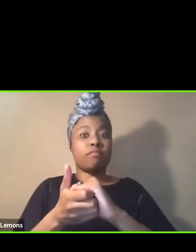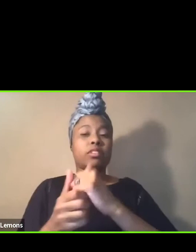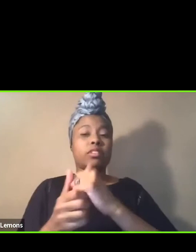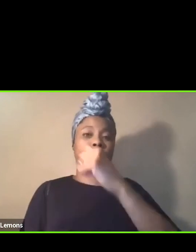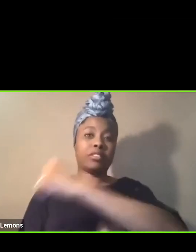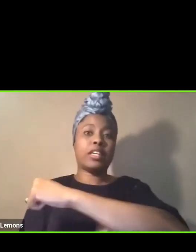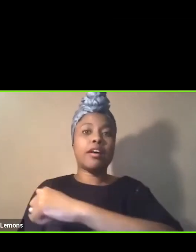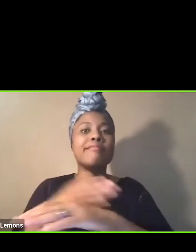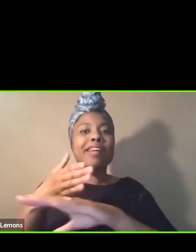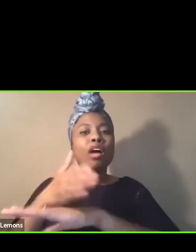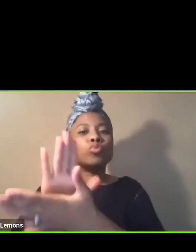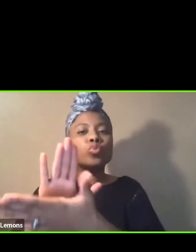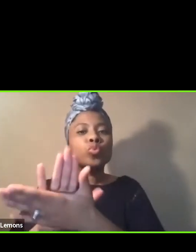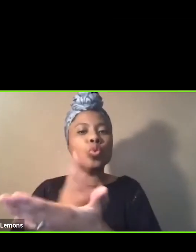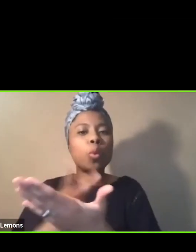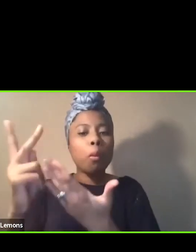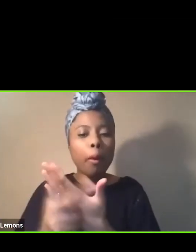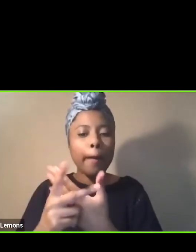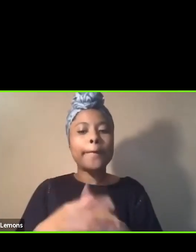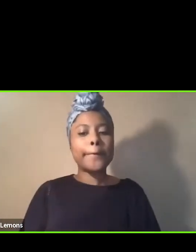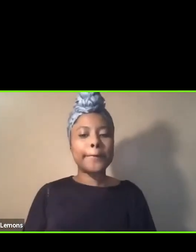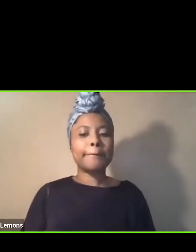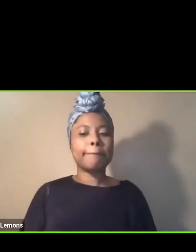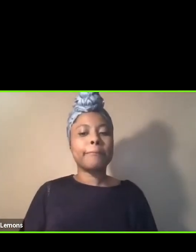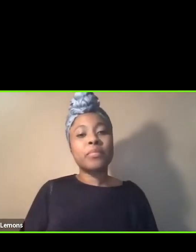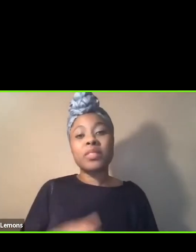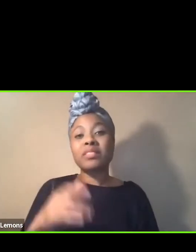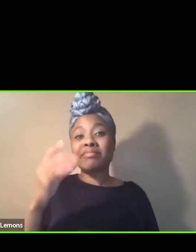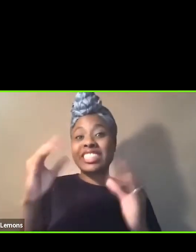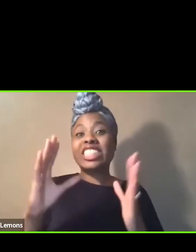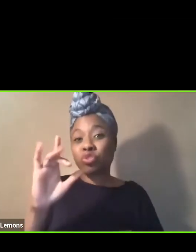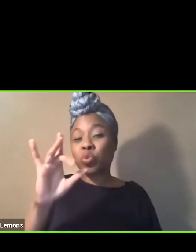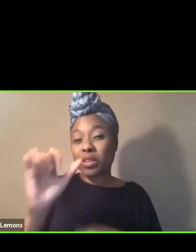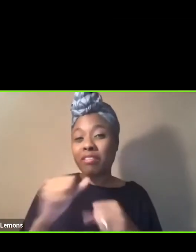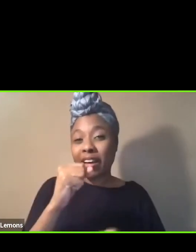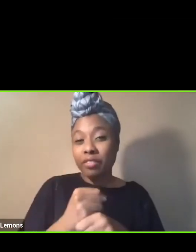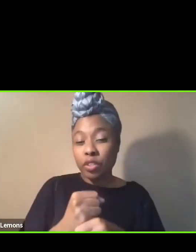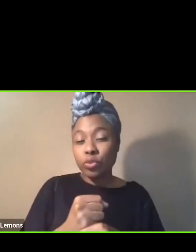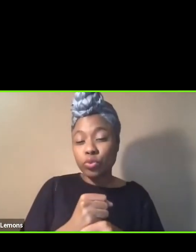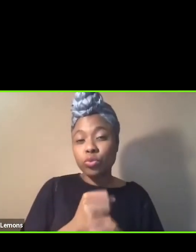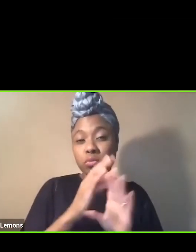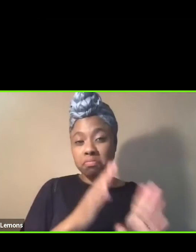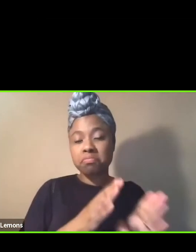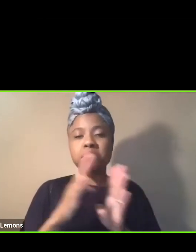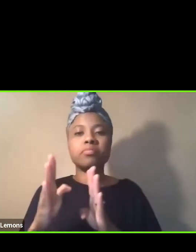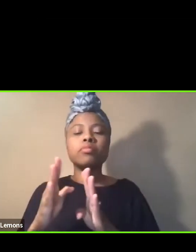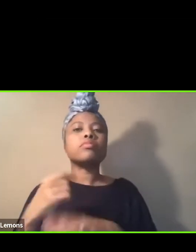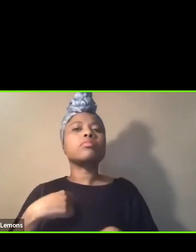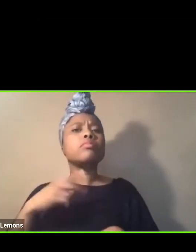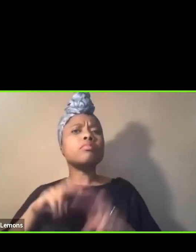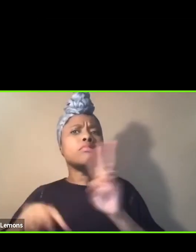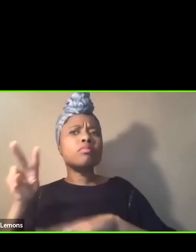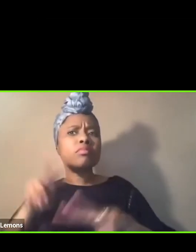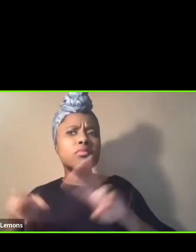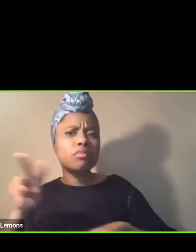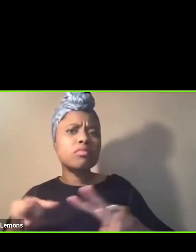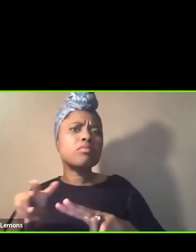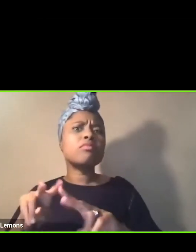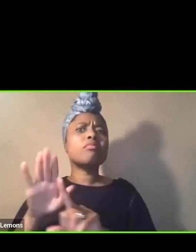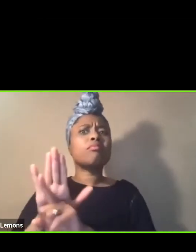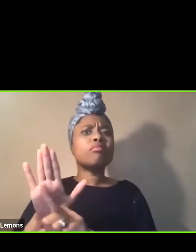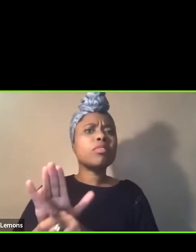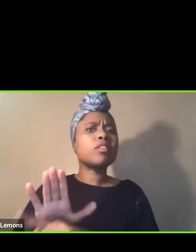Program. And what I have observed is the way in which she